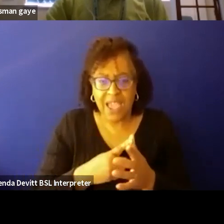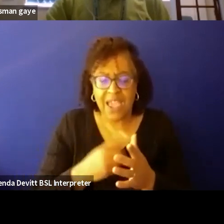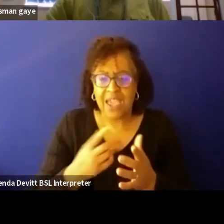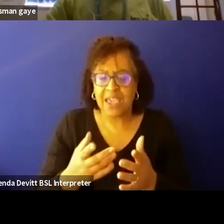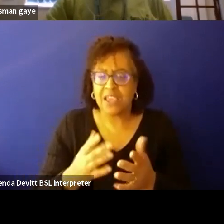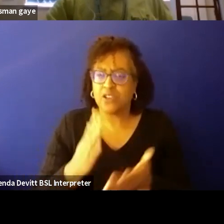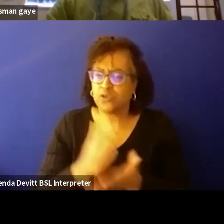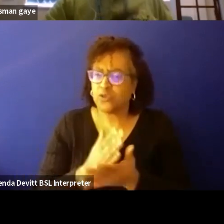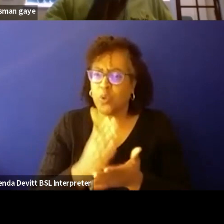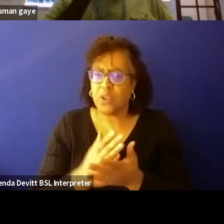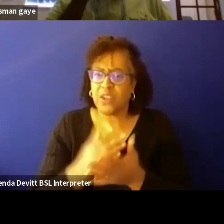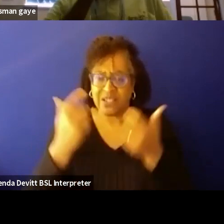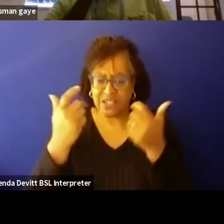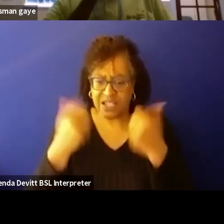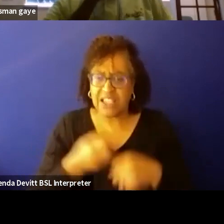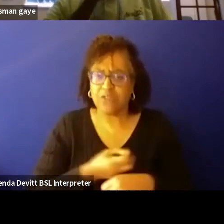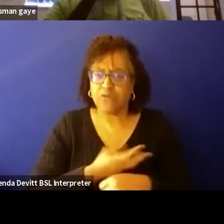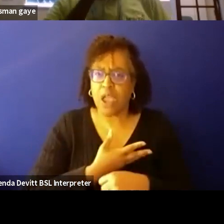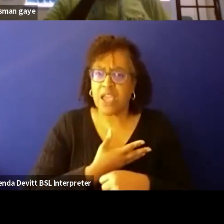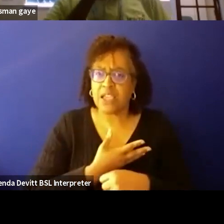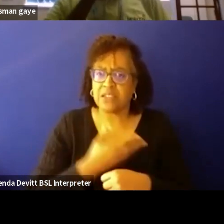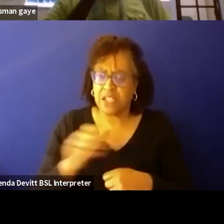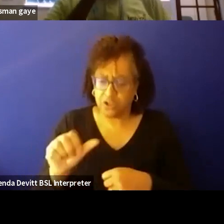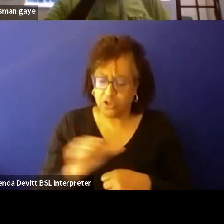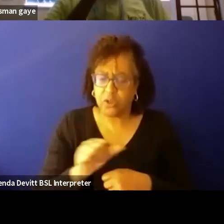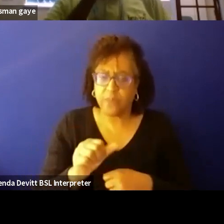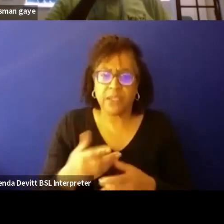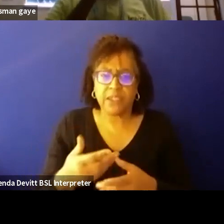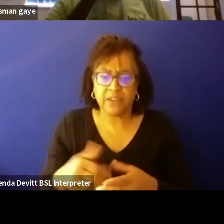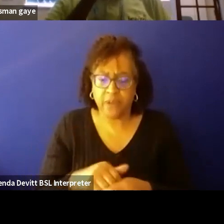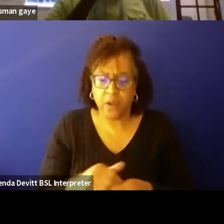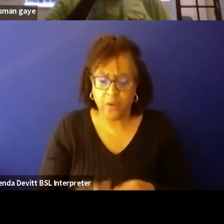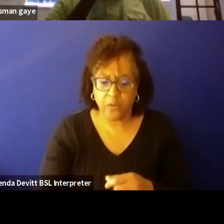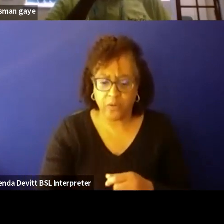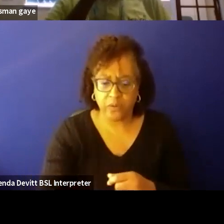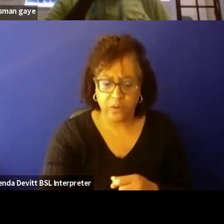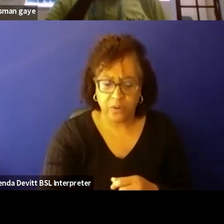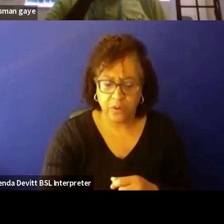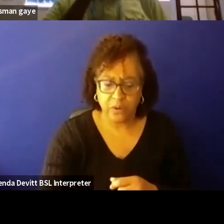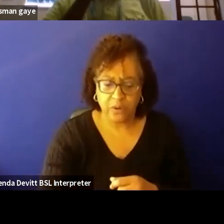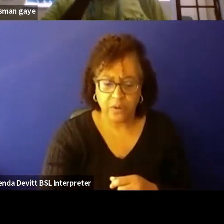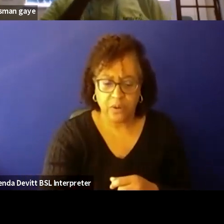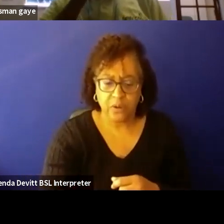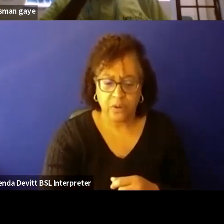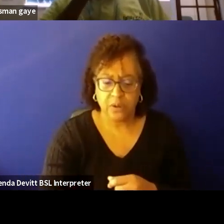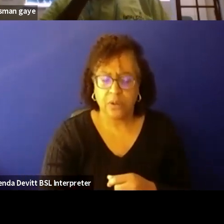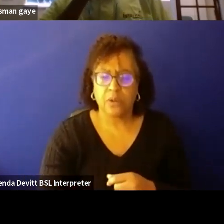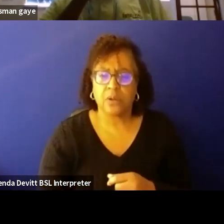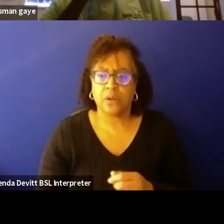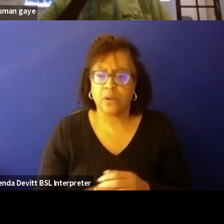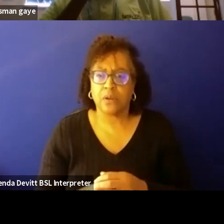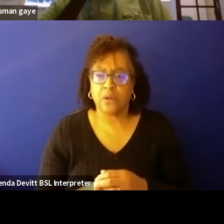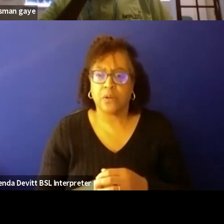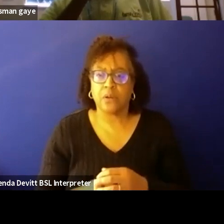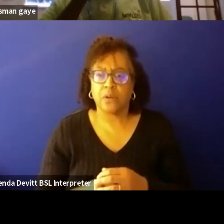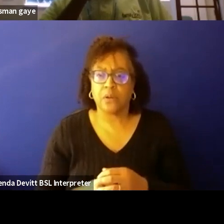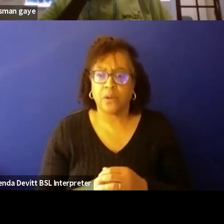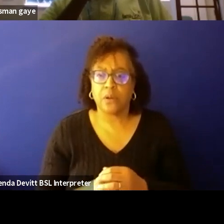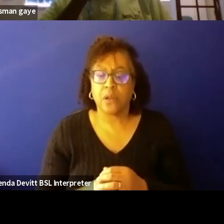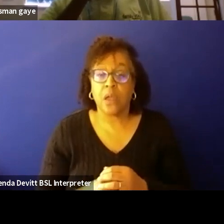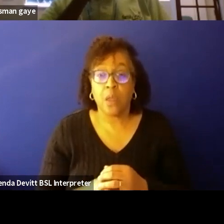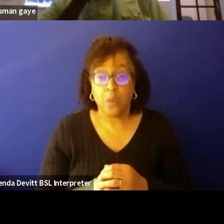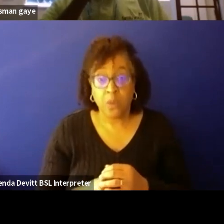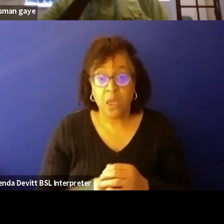that it should be. No, that's a good point, and I think it's probably inferred within the Children's Act and the SEN Code of